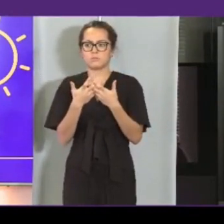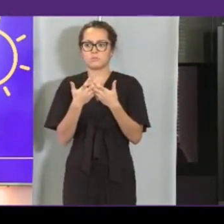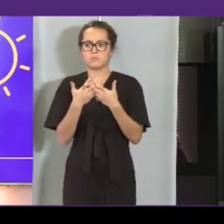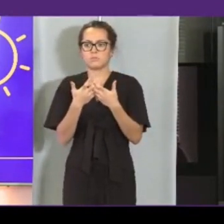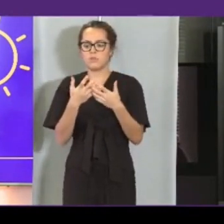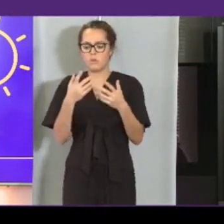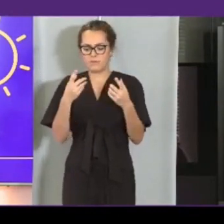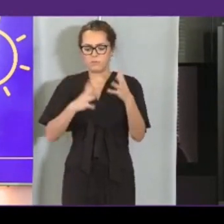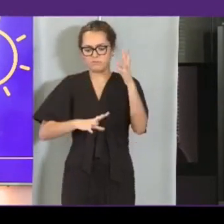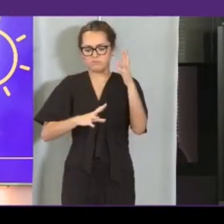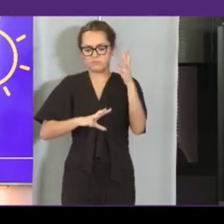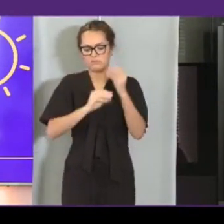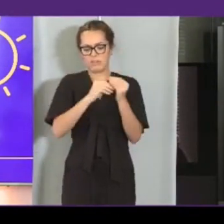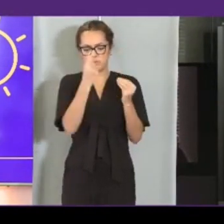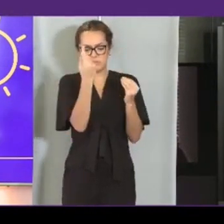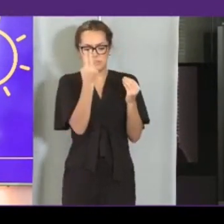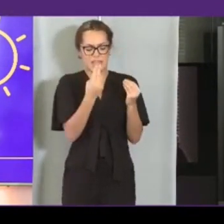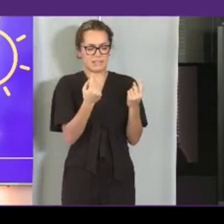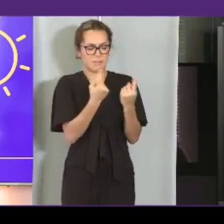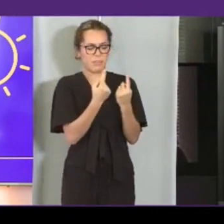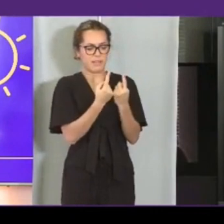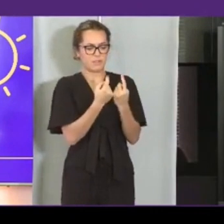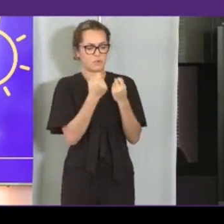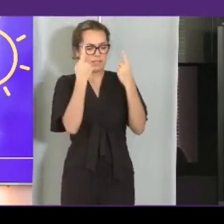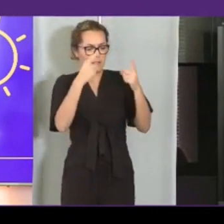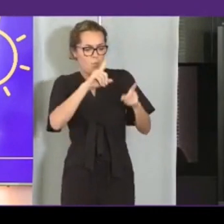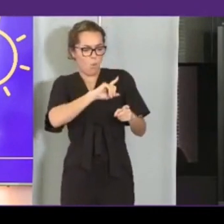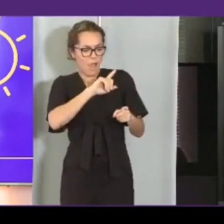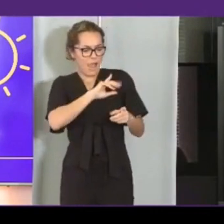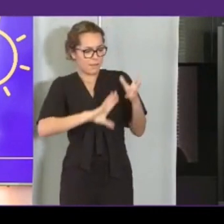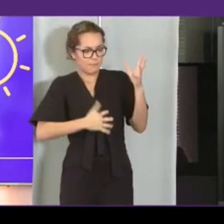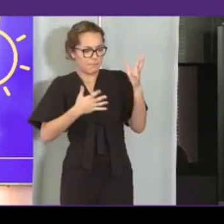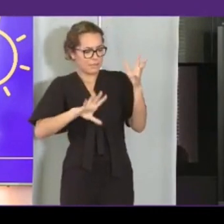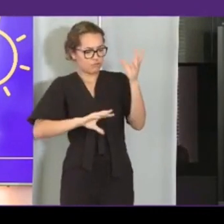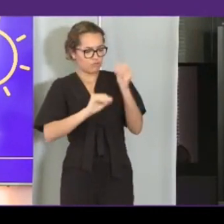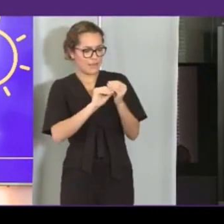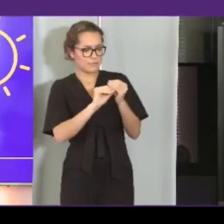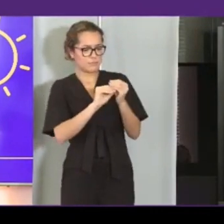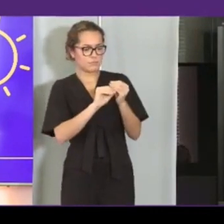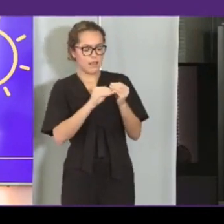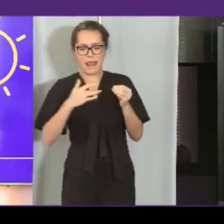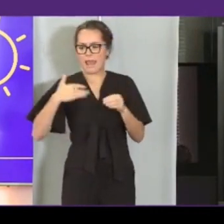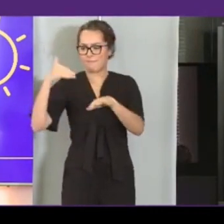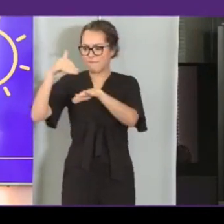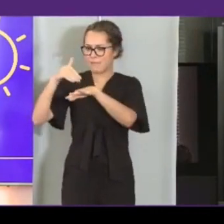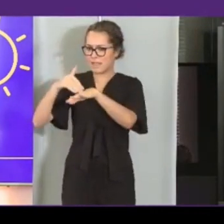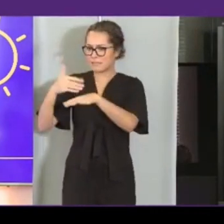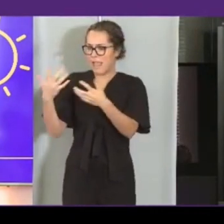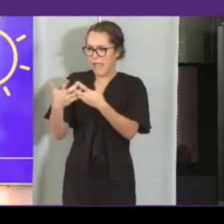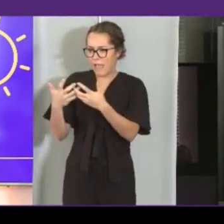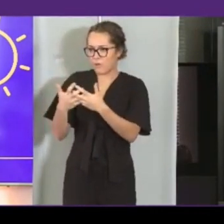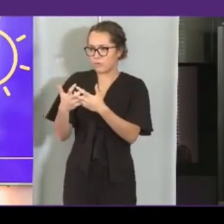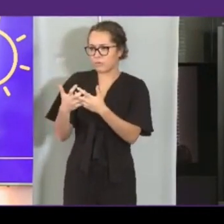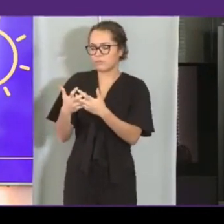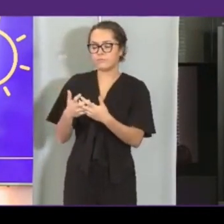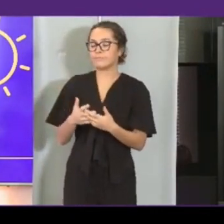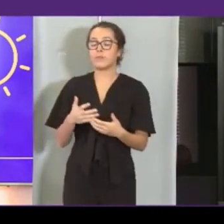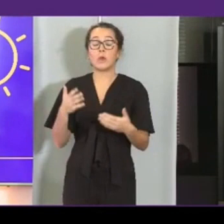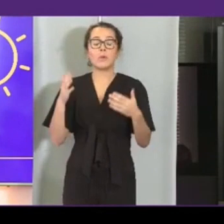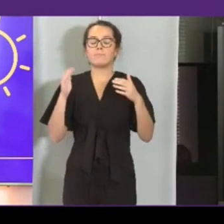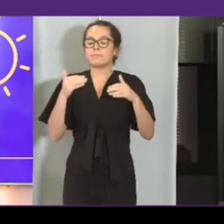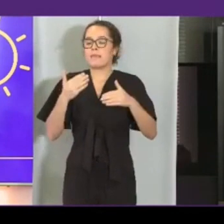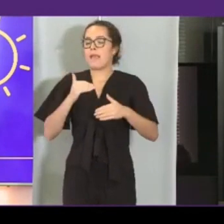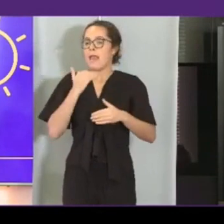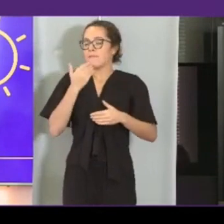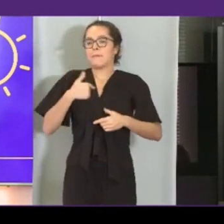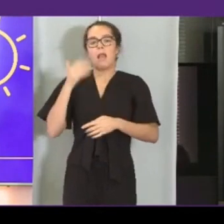this stuff? Do you understand what it's capable of? Do you understand the way it can transform somebody's life? So that's the sort of setting for that. So enough of me. Joseph,